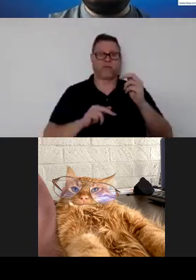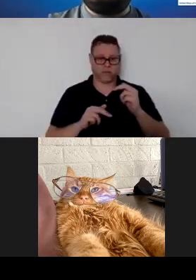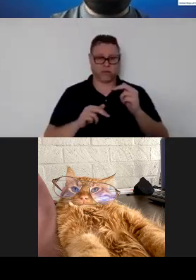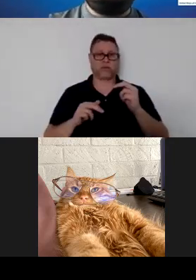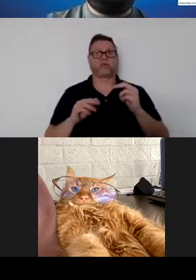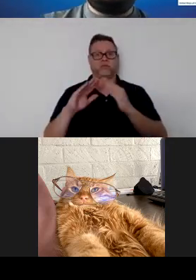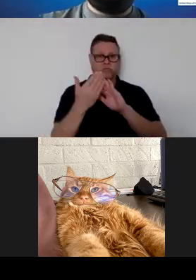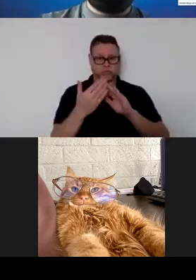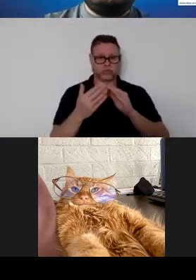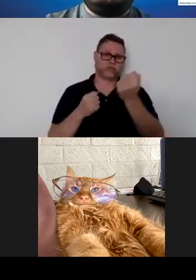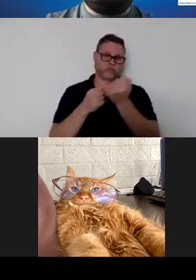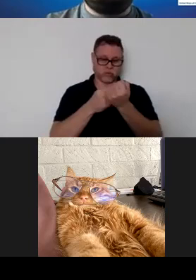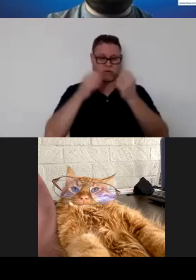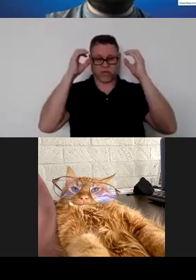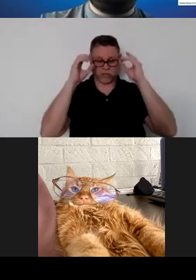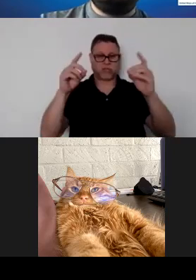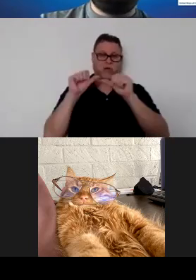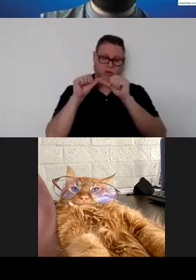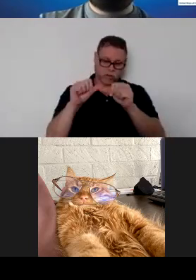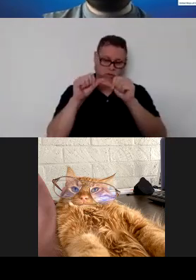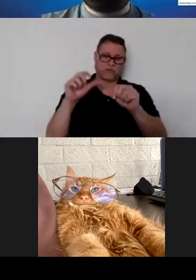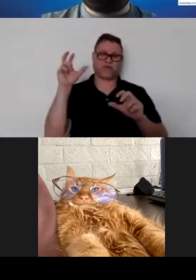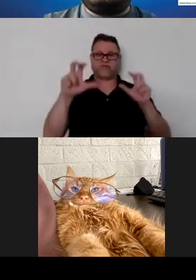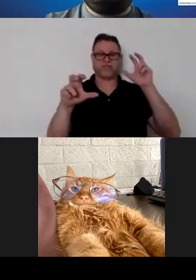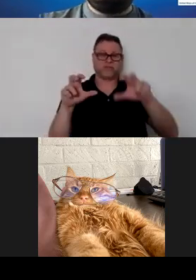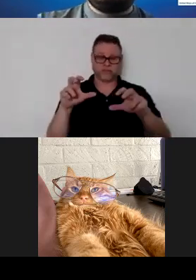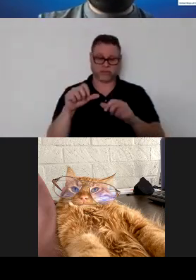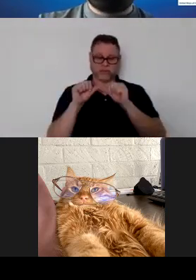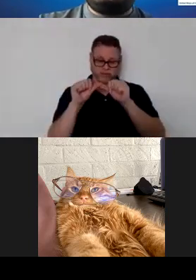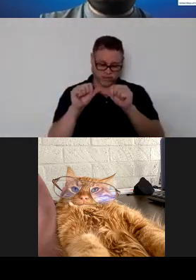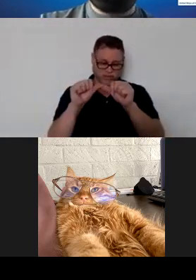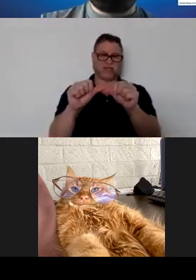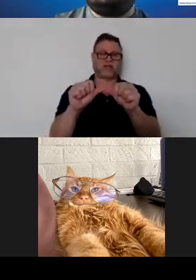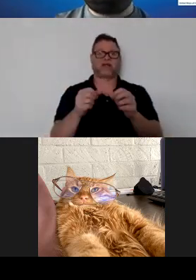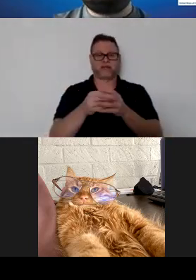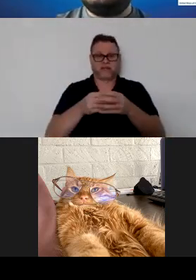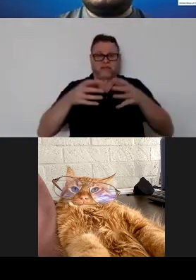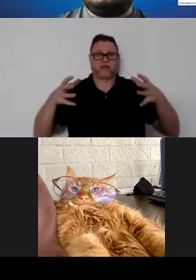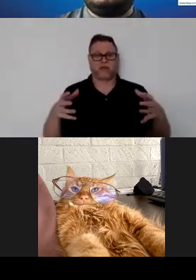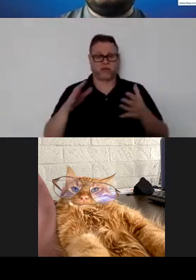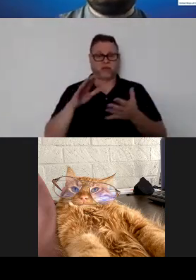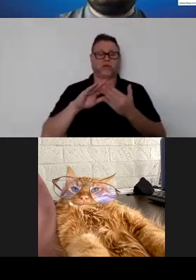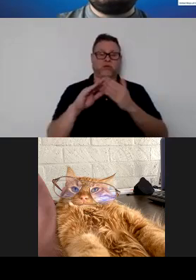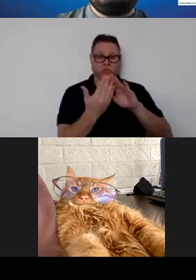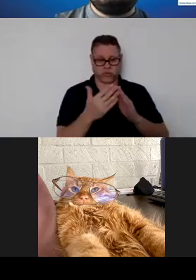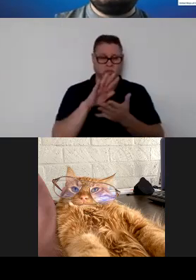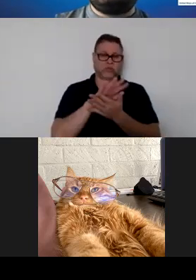education, including the ongoing investments that are critical to sustaining and expanding a community schools initiative.